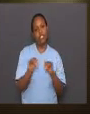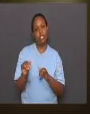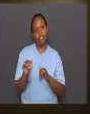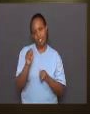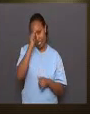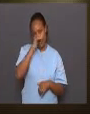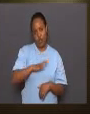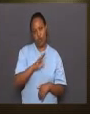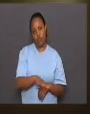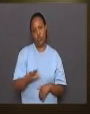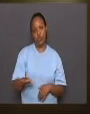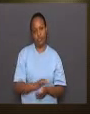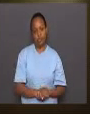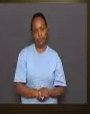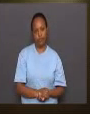human beings.